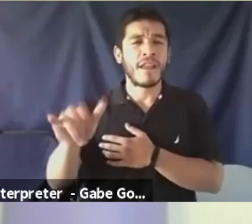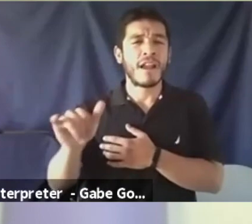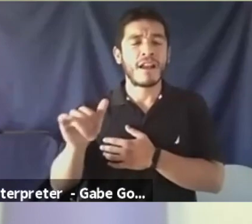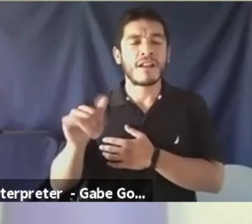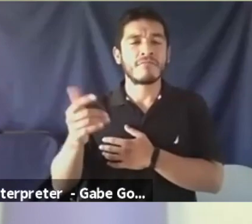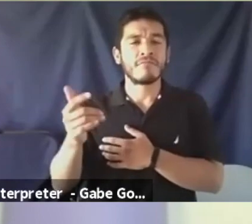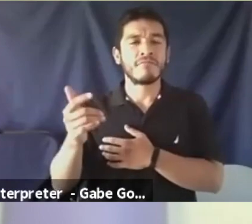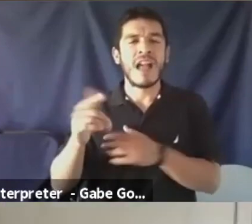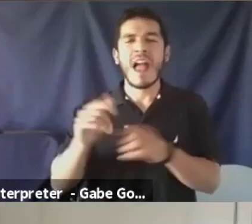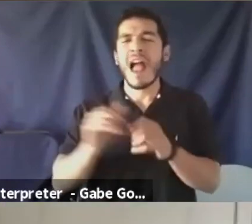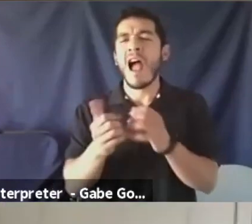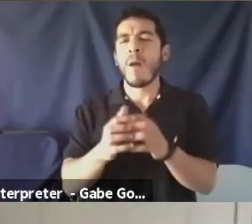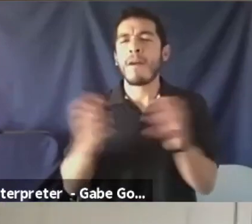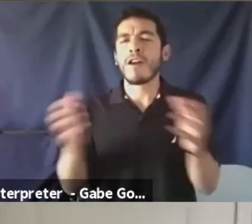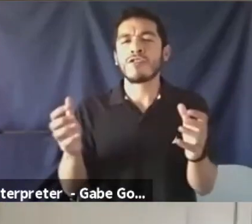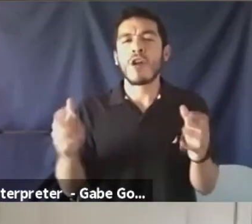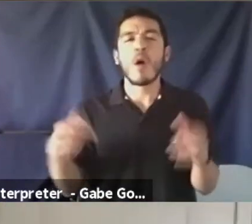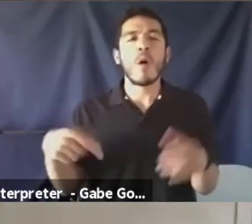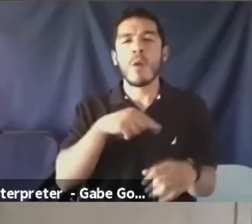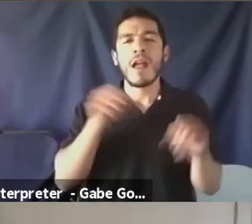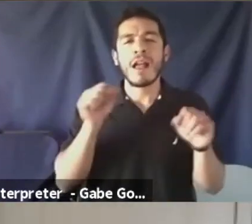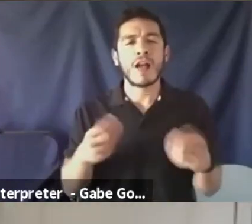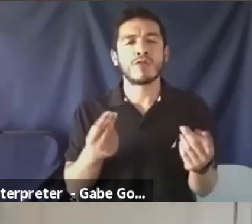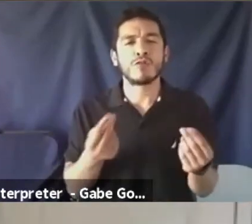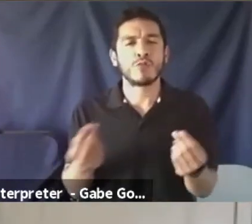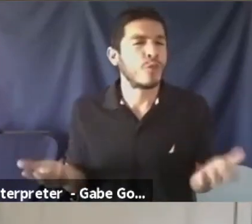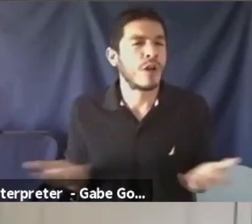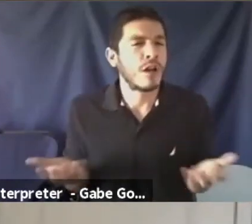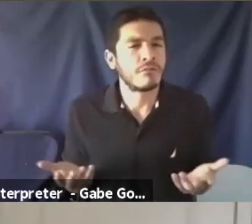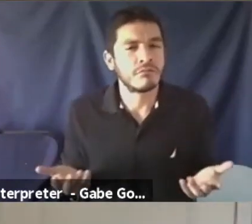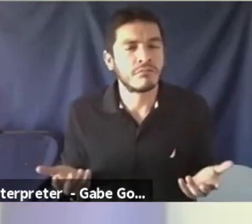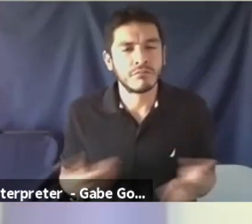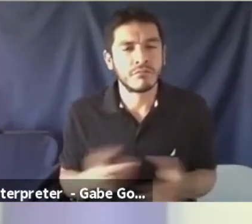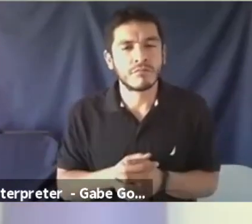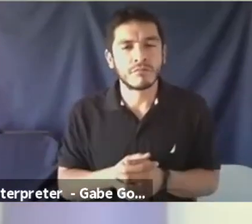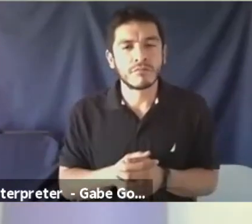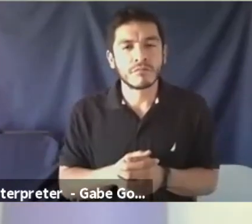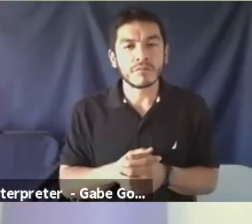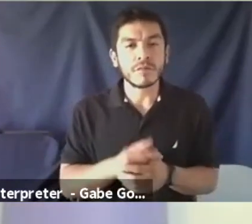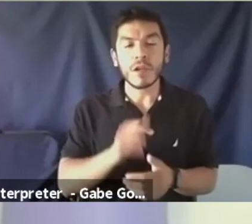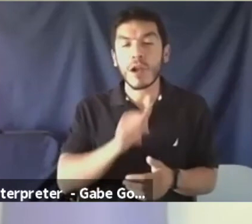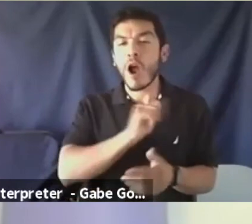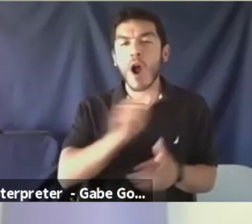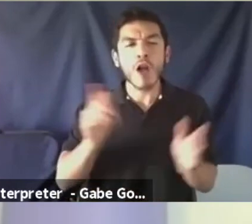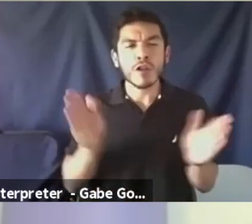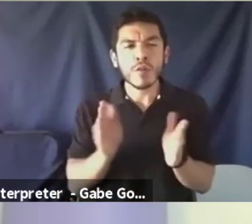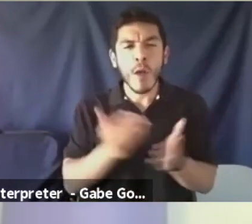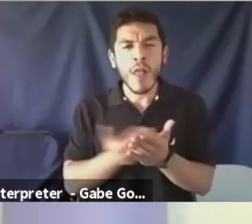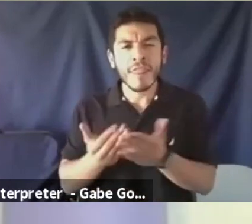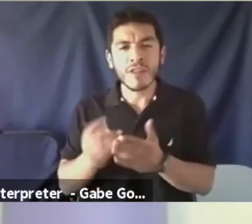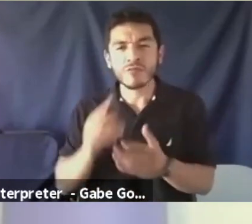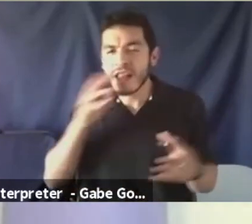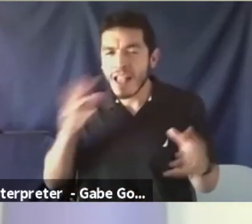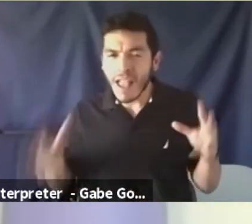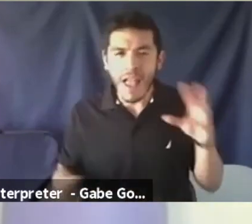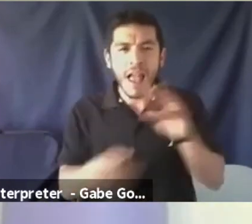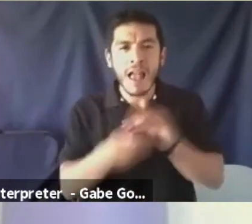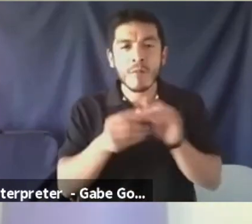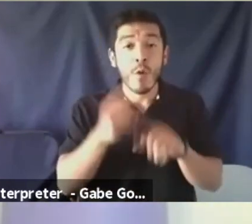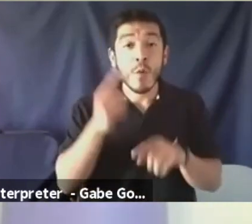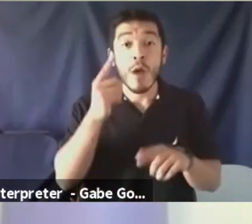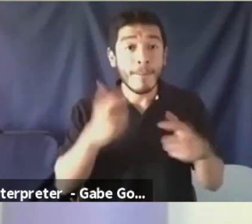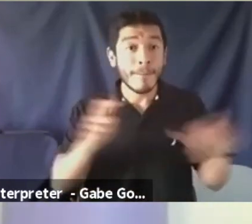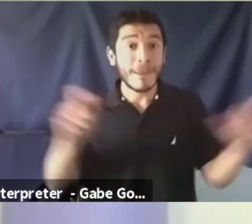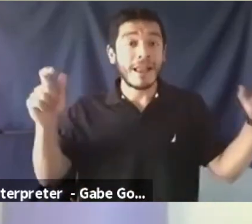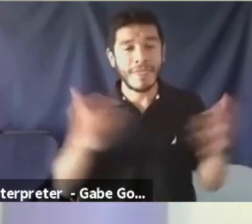how much we could do, like all the small things you do, how they add up to a really big, great